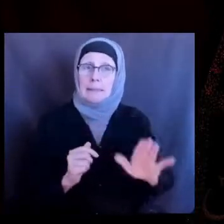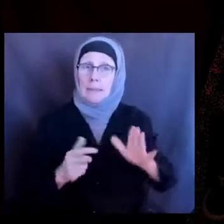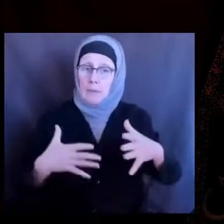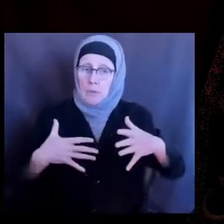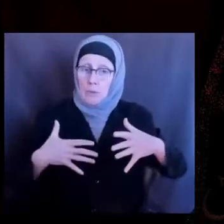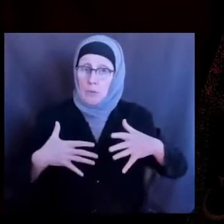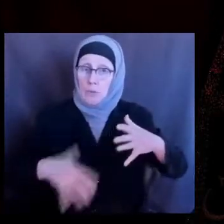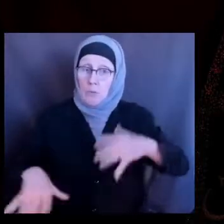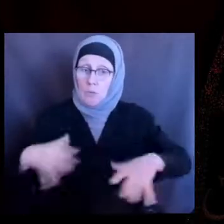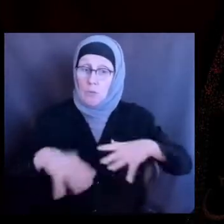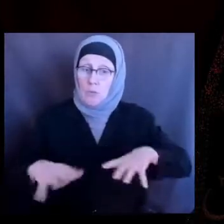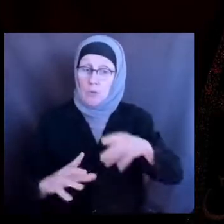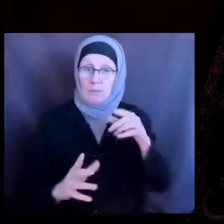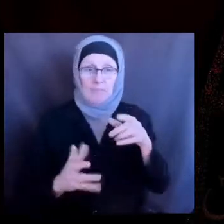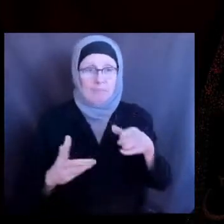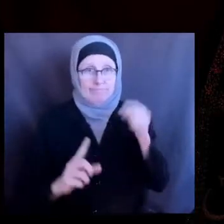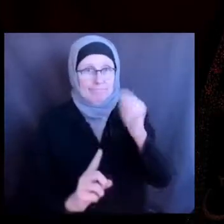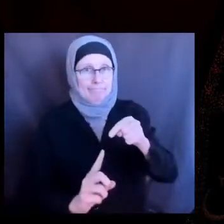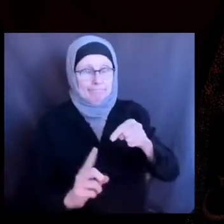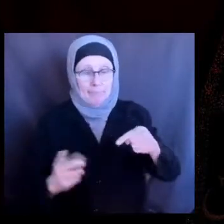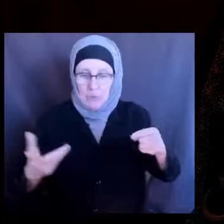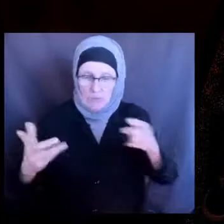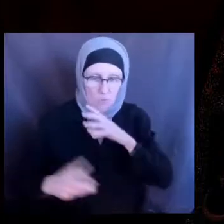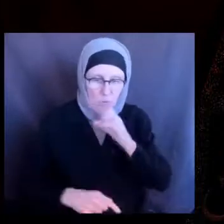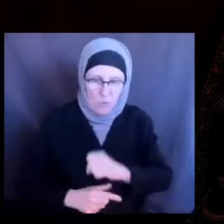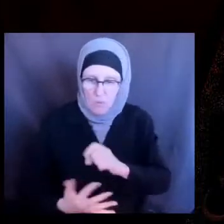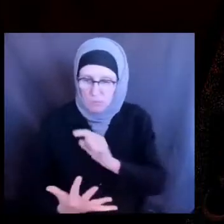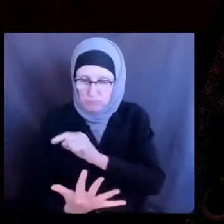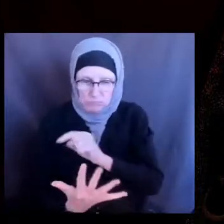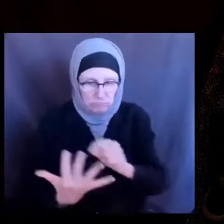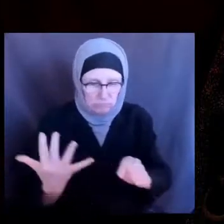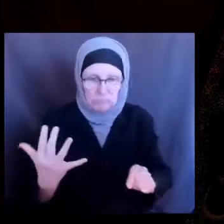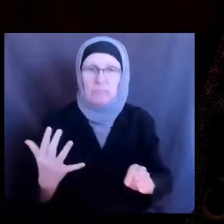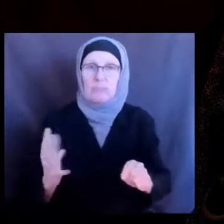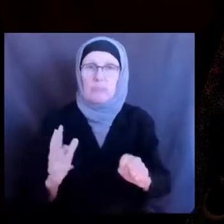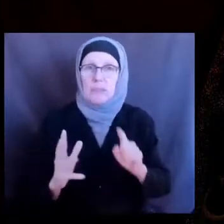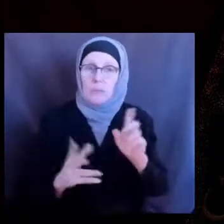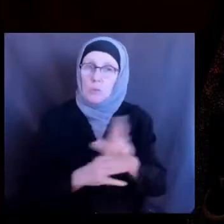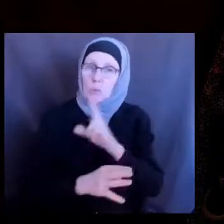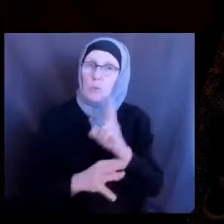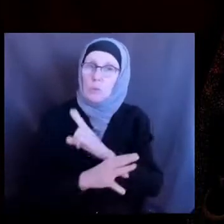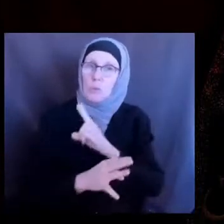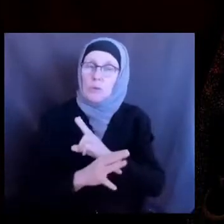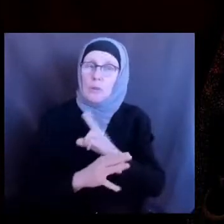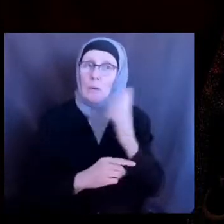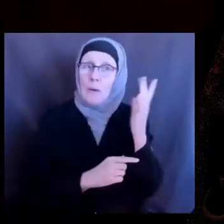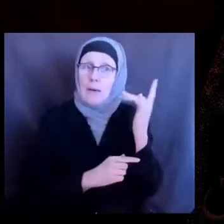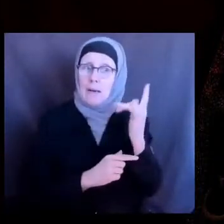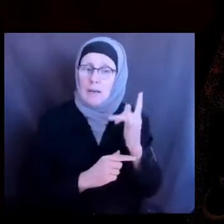But after the shahadat of Abu Abdullah al-Husayn, what do we see in Karbala?